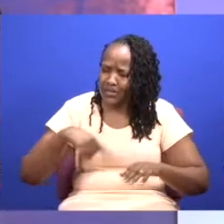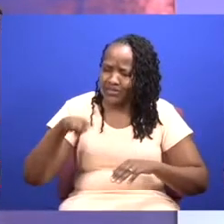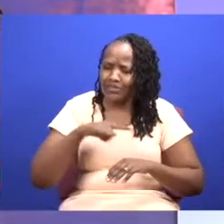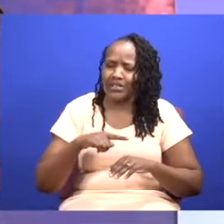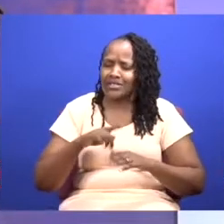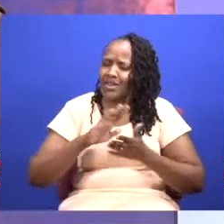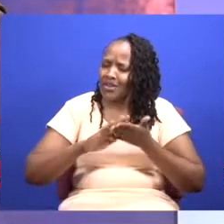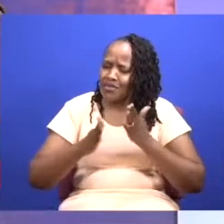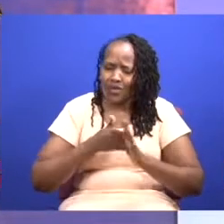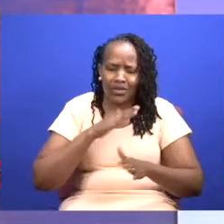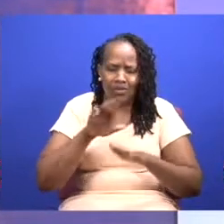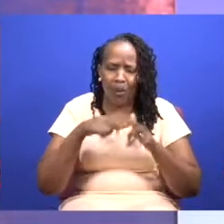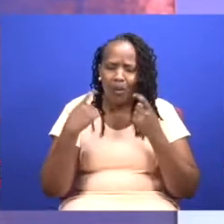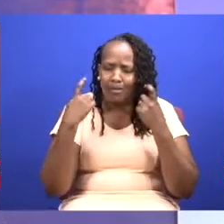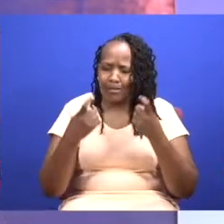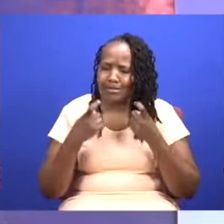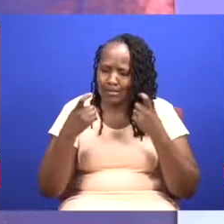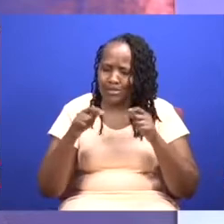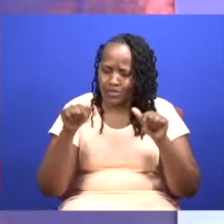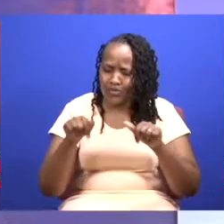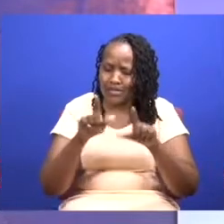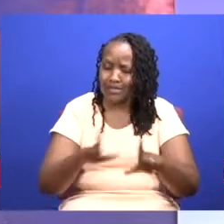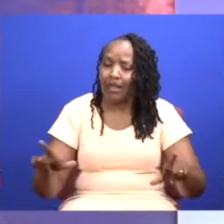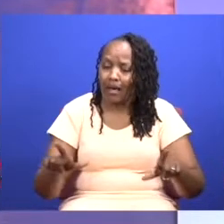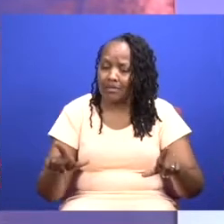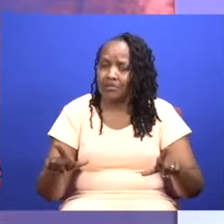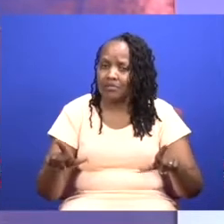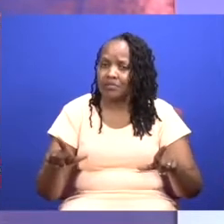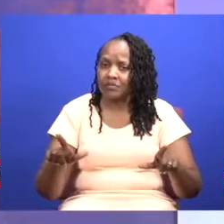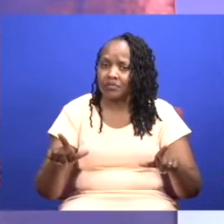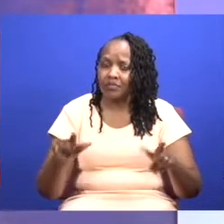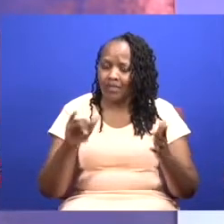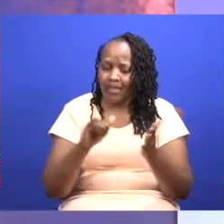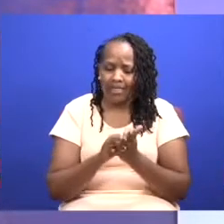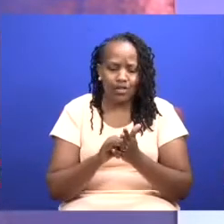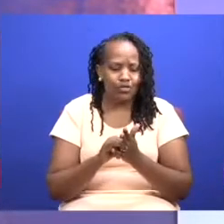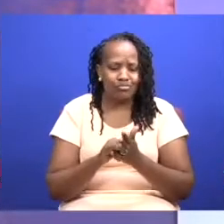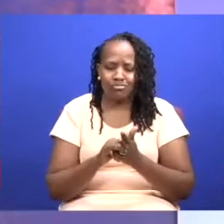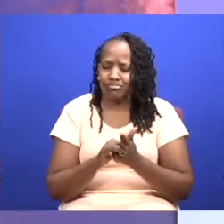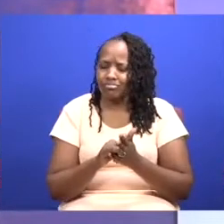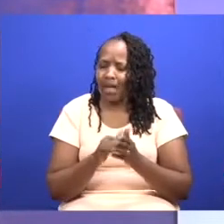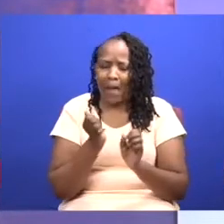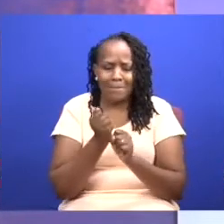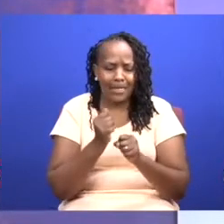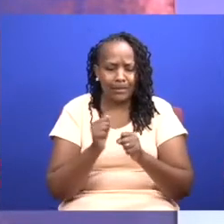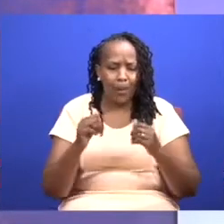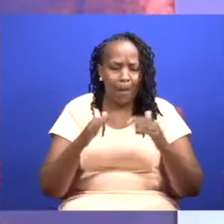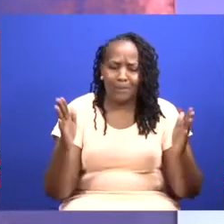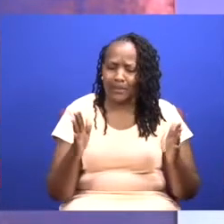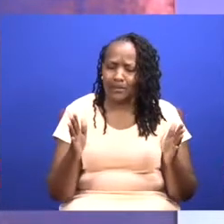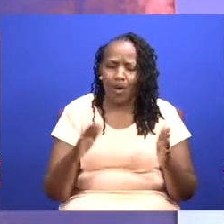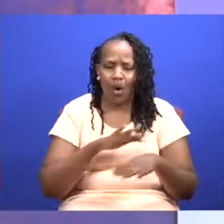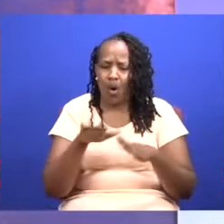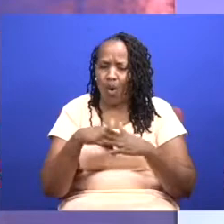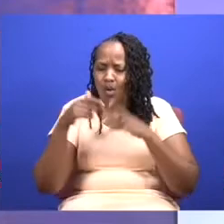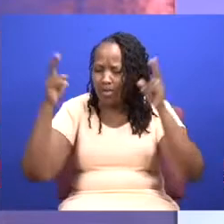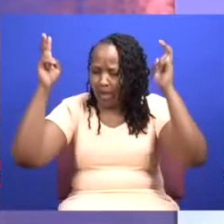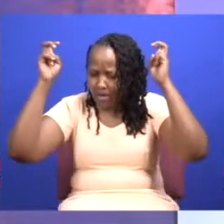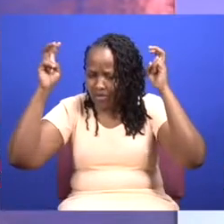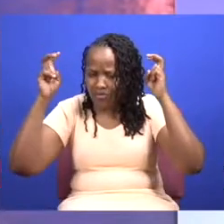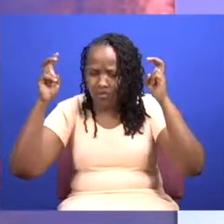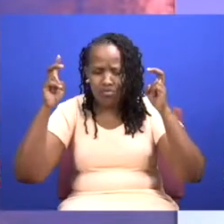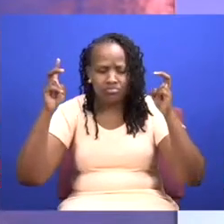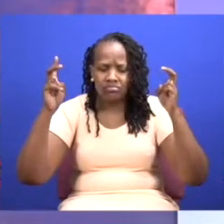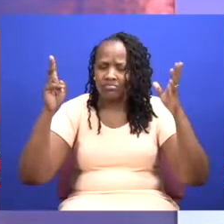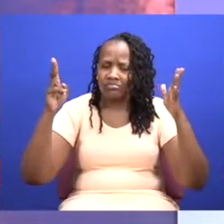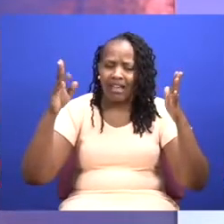us, forgive the sins of our land. And God, we pray in the name of Jesus that Lord, you will expose, O God, you will shake, uproot what needs